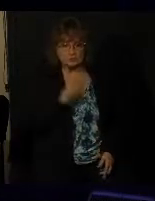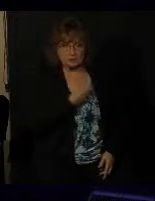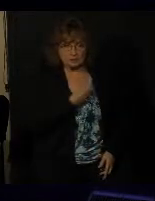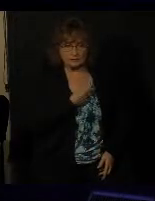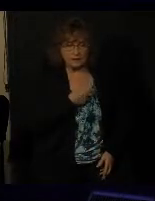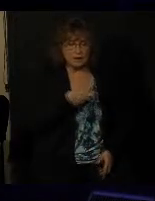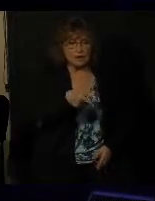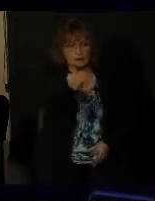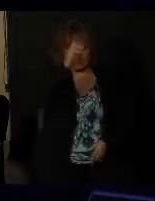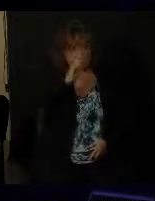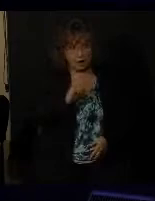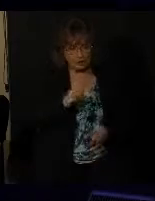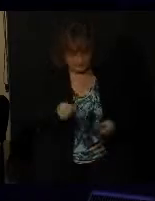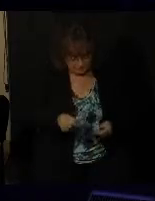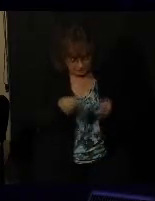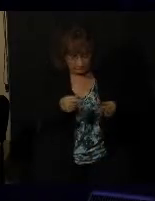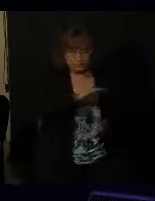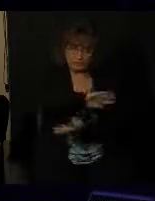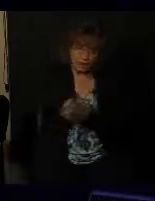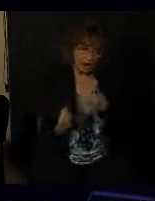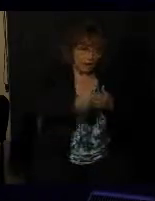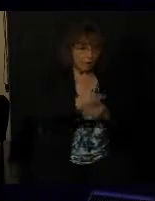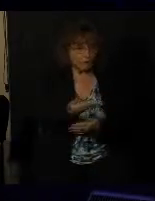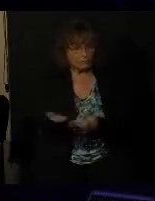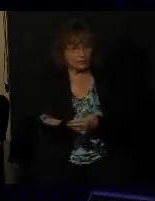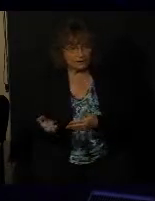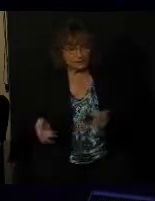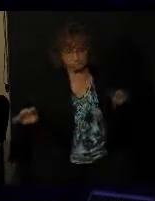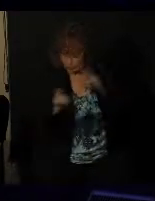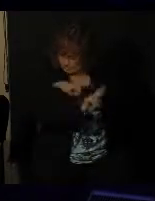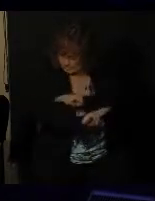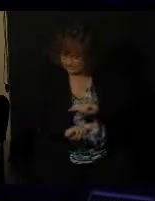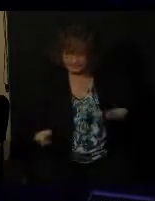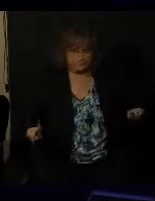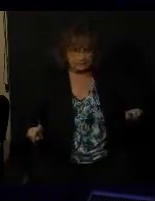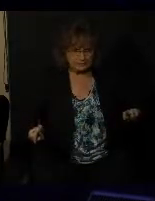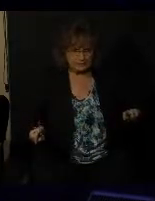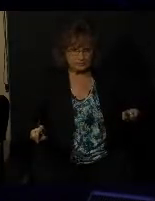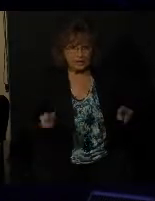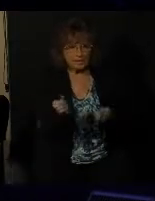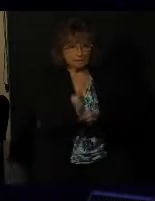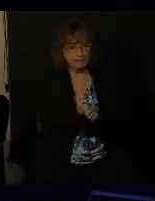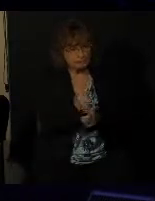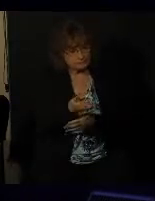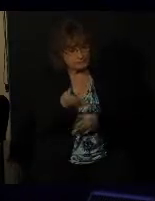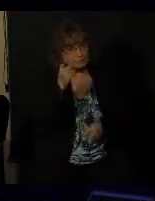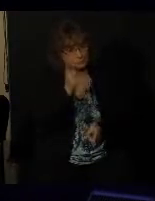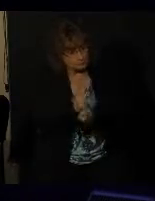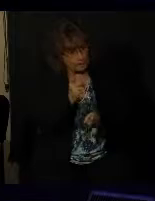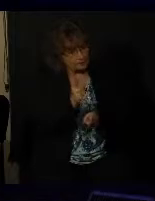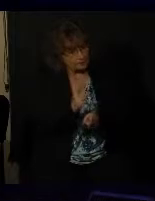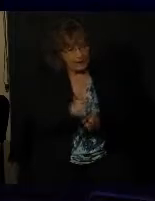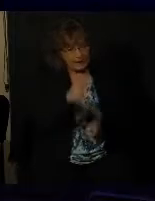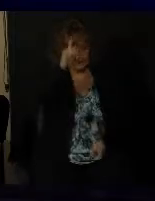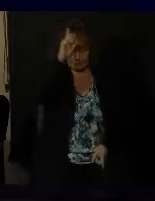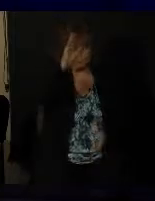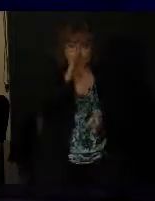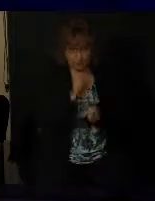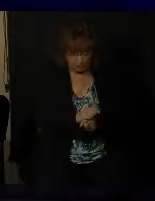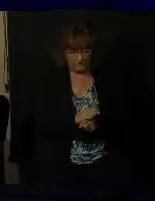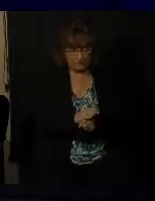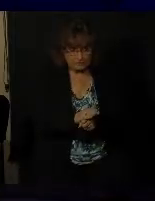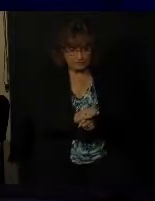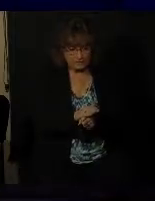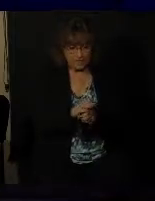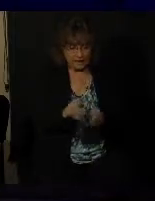provides. God redeems and God restores. God renews. God promised. God delivers